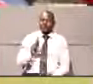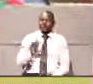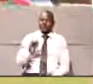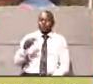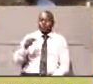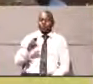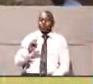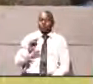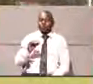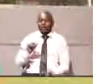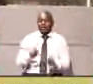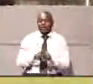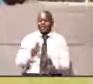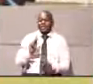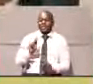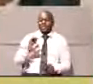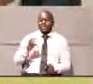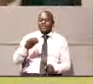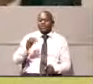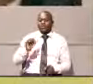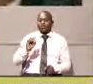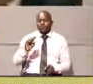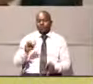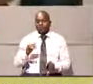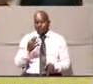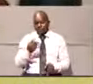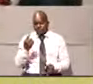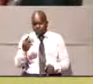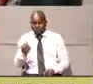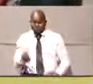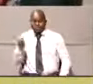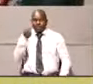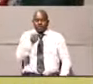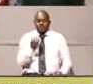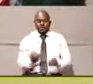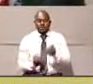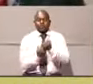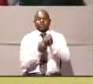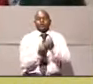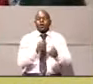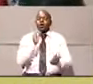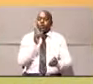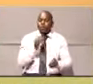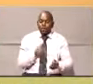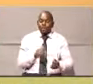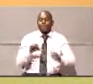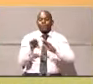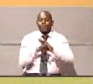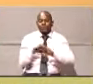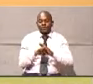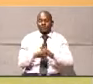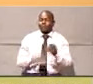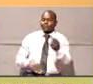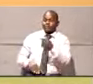Technical College Kichwamba. Besides, 41 trainers were recruited to support competence-based training. In line with